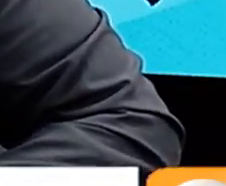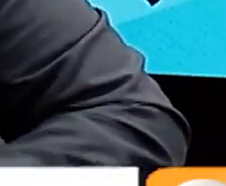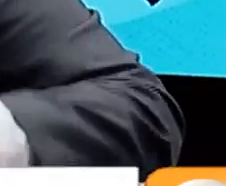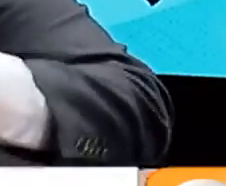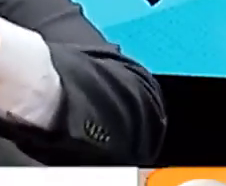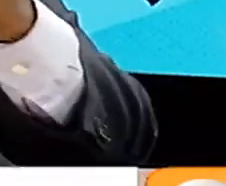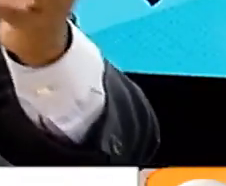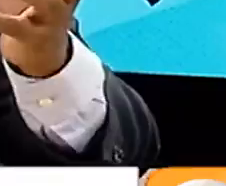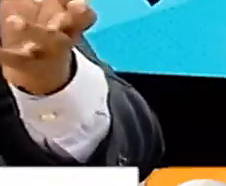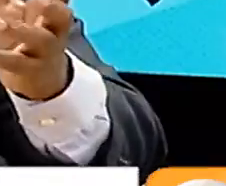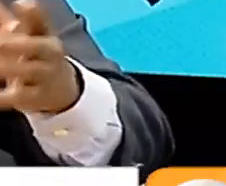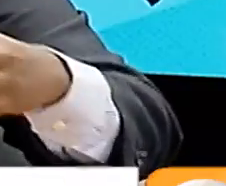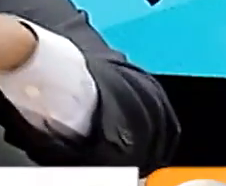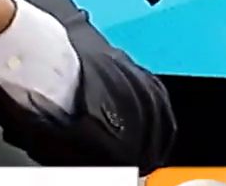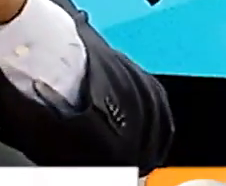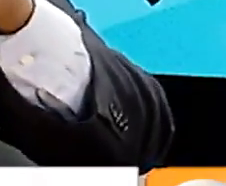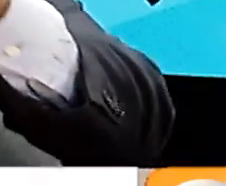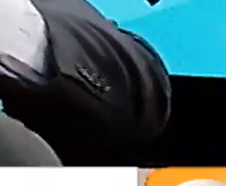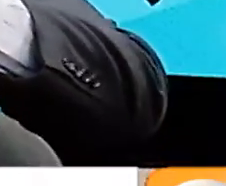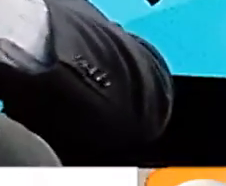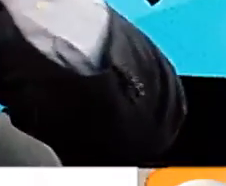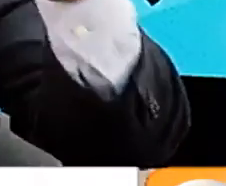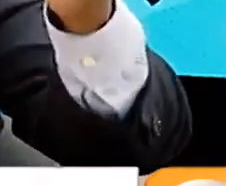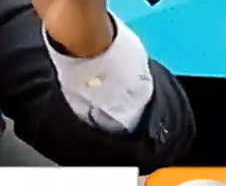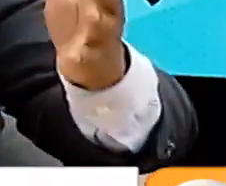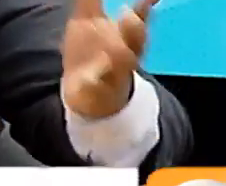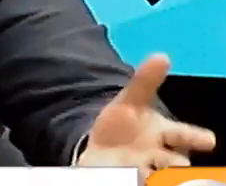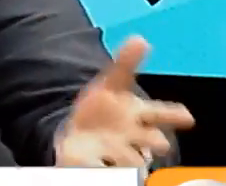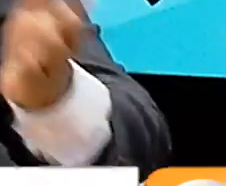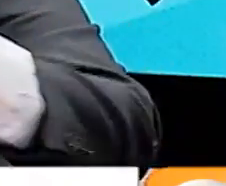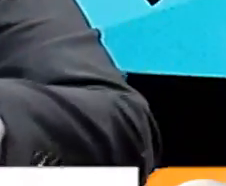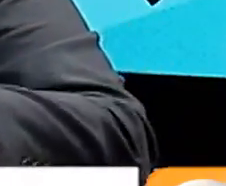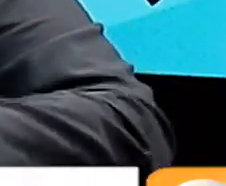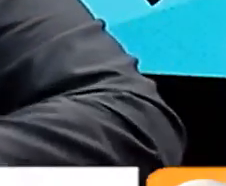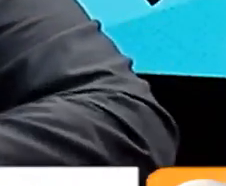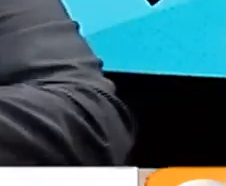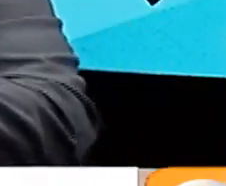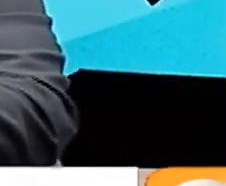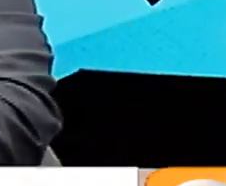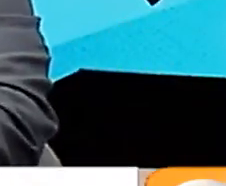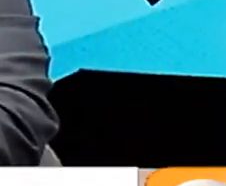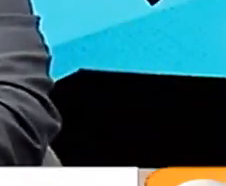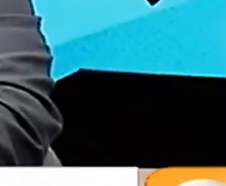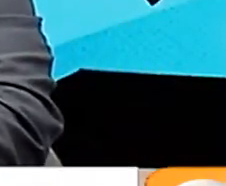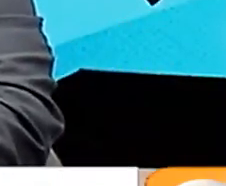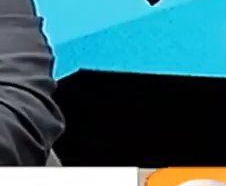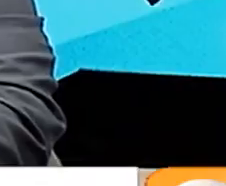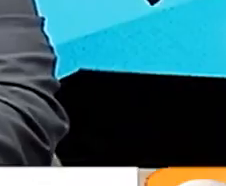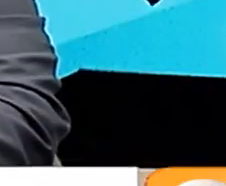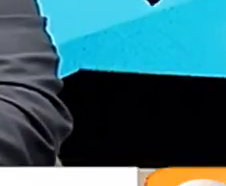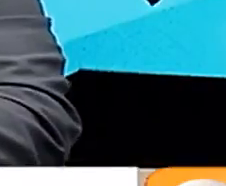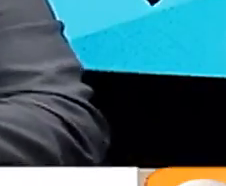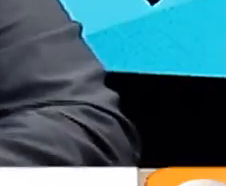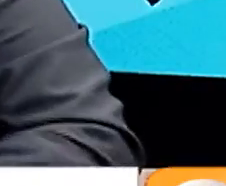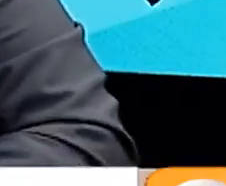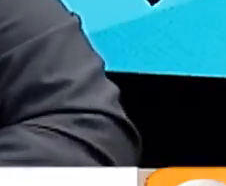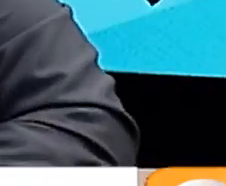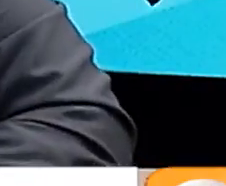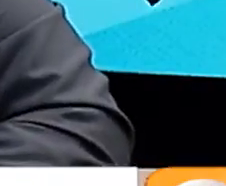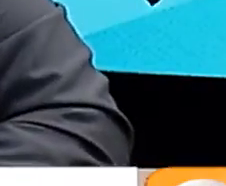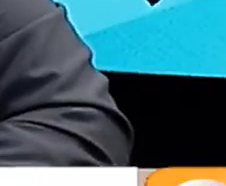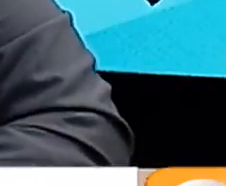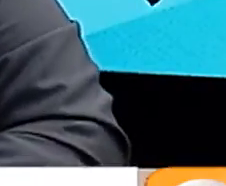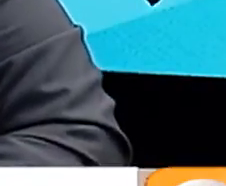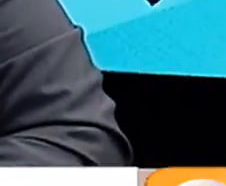Australia. And we used lawyers who gave us, you know, that framework, and then we made a recommendation to the legislators. Right,